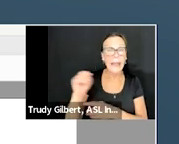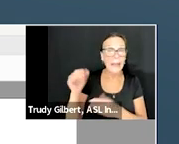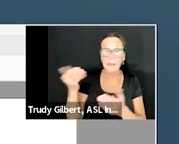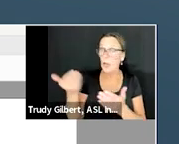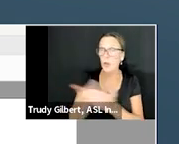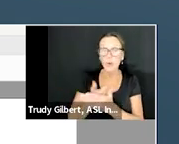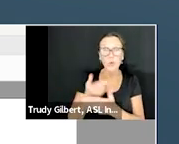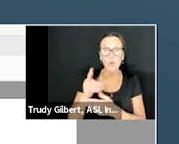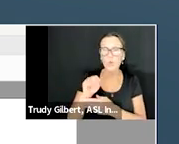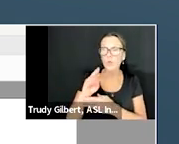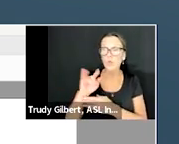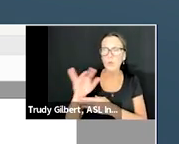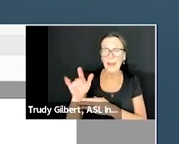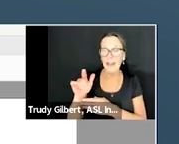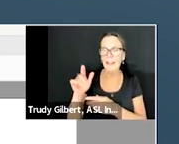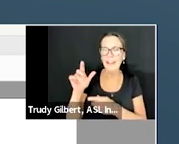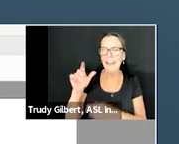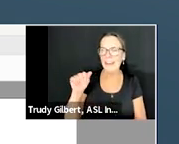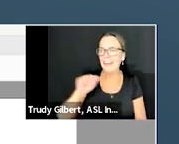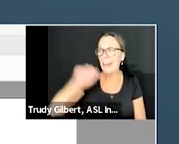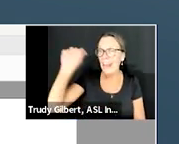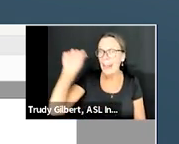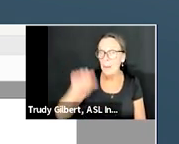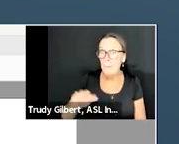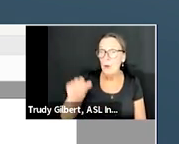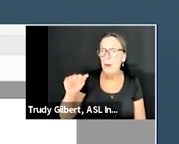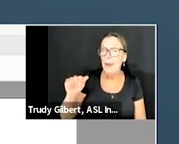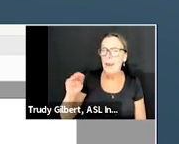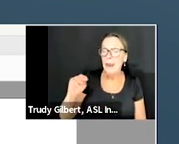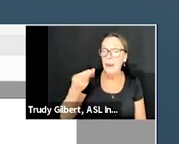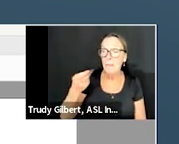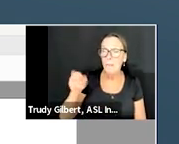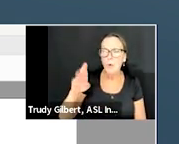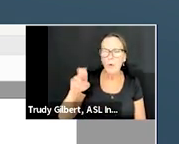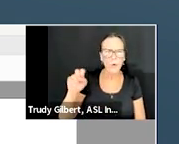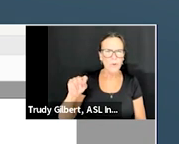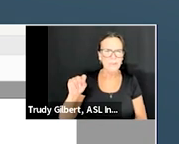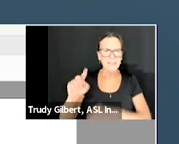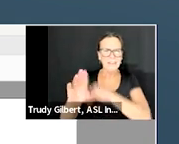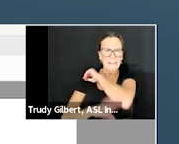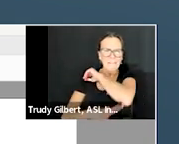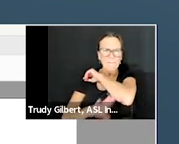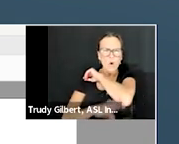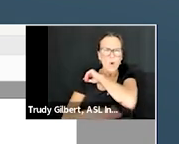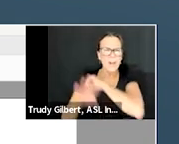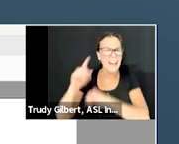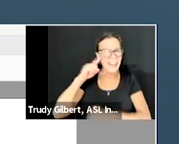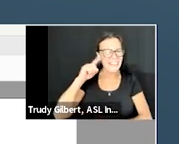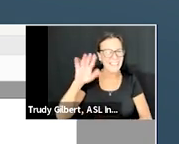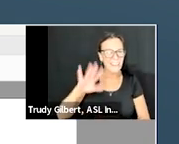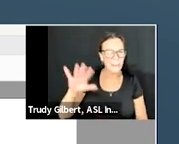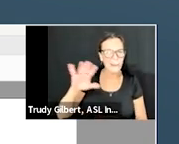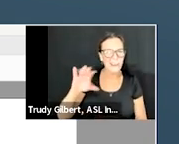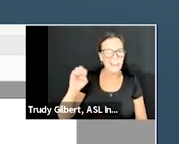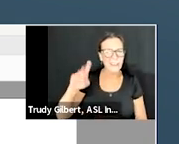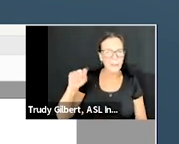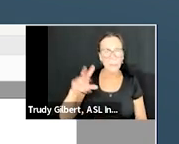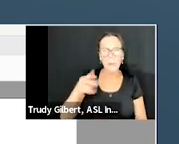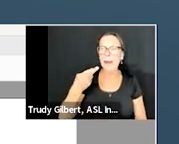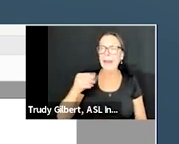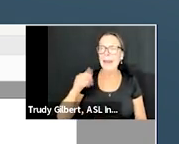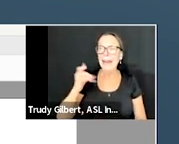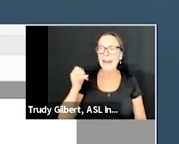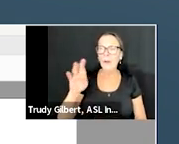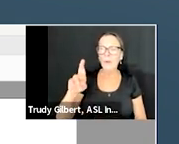trail coming in Amherst this fall. It should be open, I think, in October. That's going to be on the Hickory Ridge,